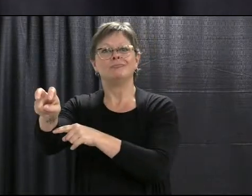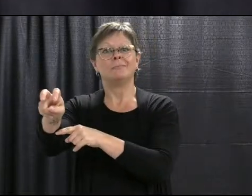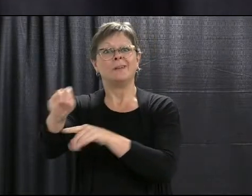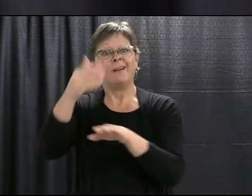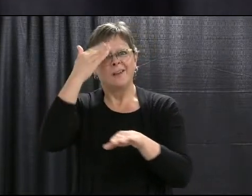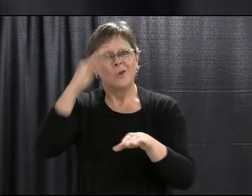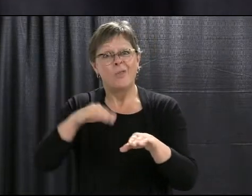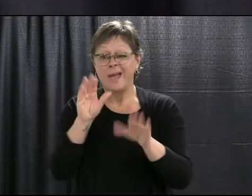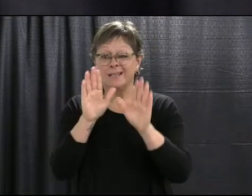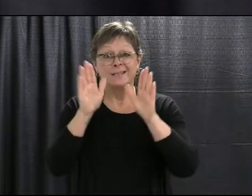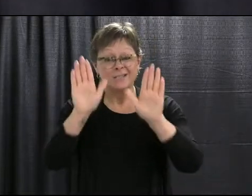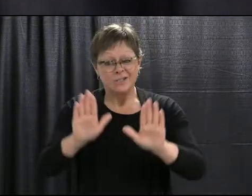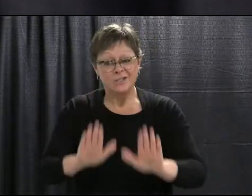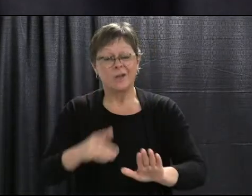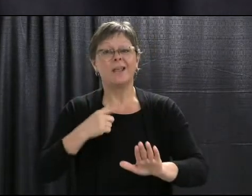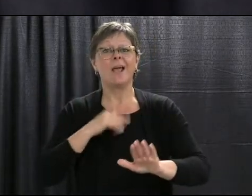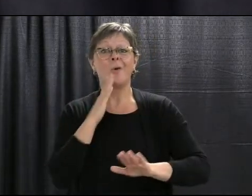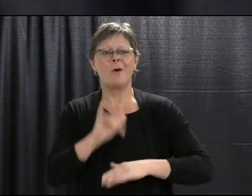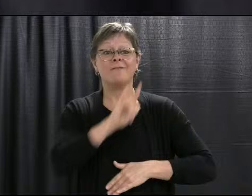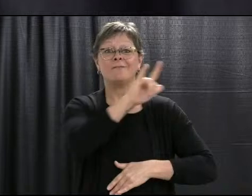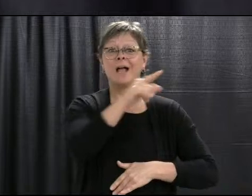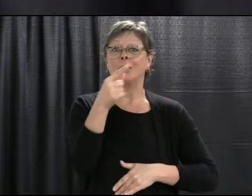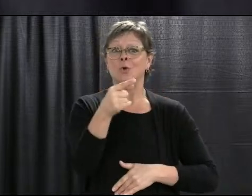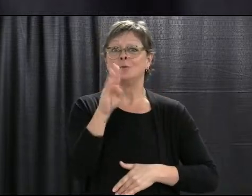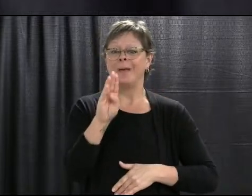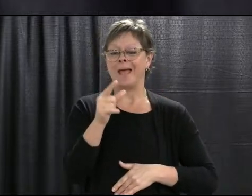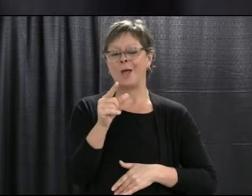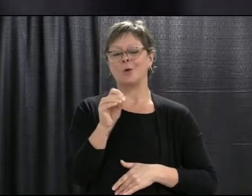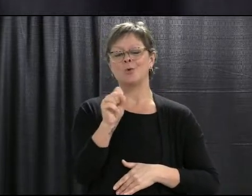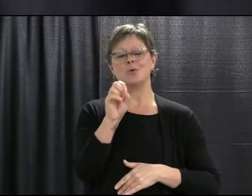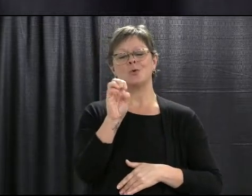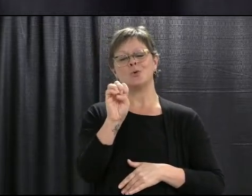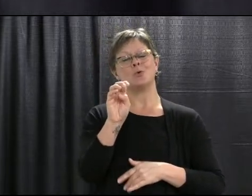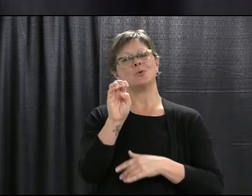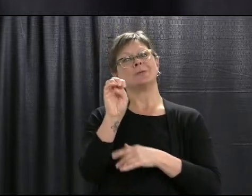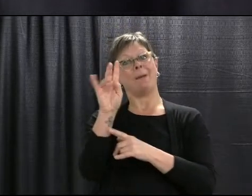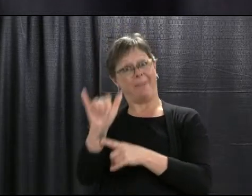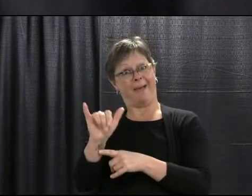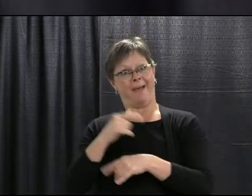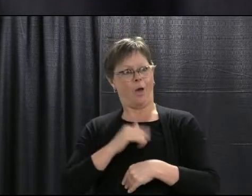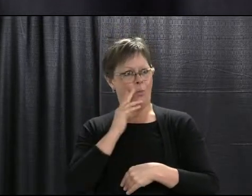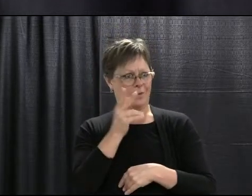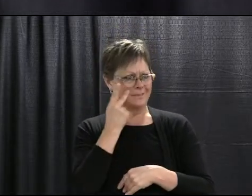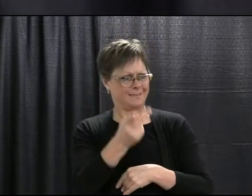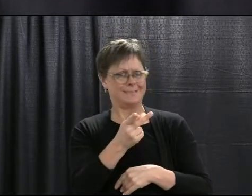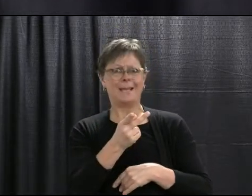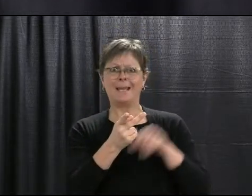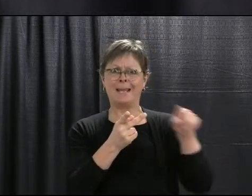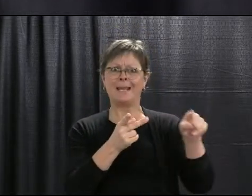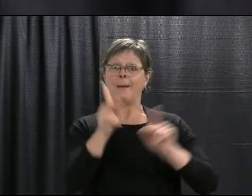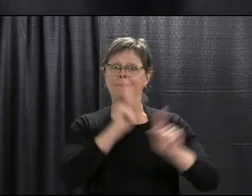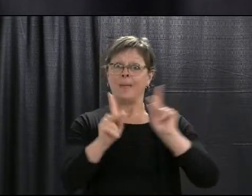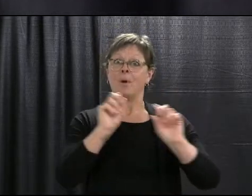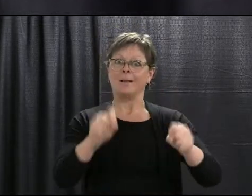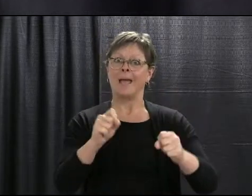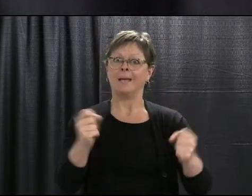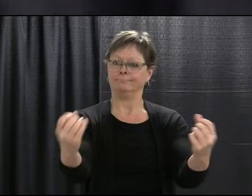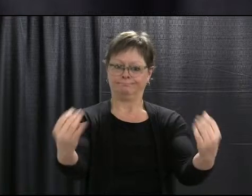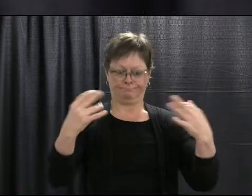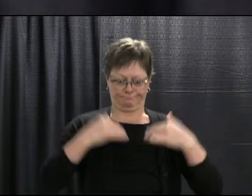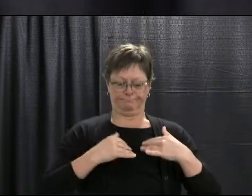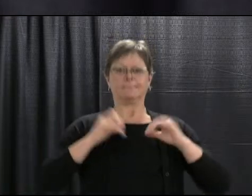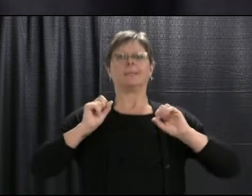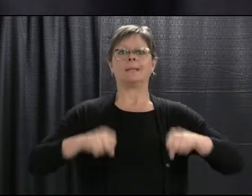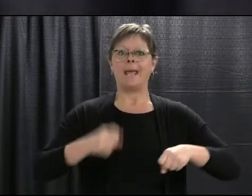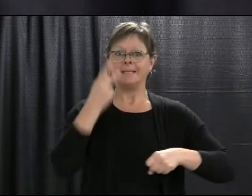Goose Bay. I mean, I want to be first out. I want to see what it looks like up there. I want to deliver clinics to people that don't have to fly down. You